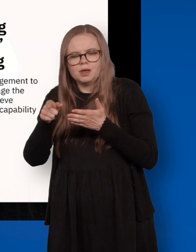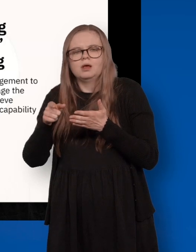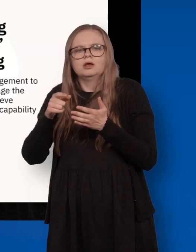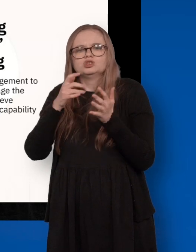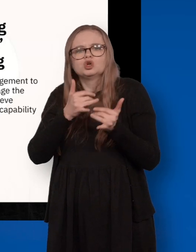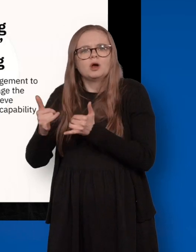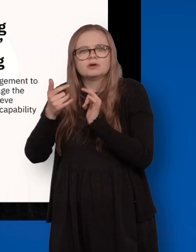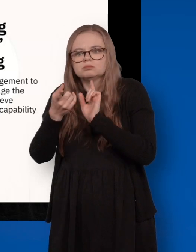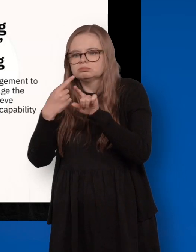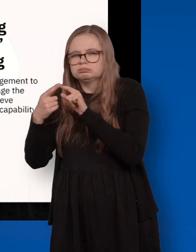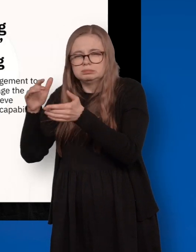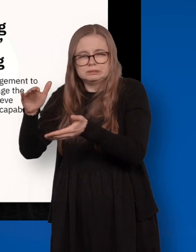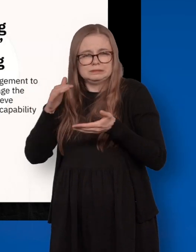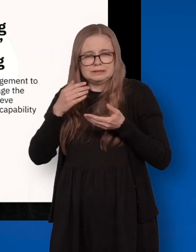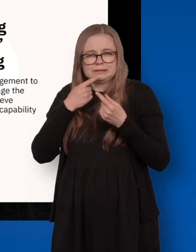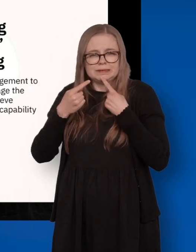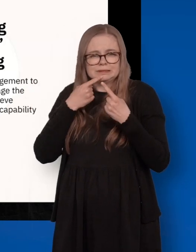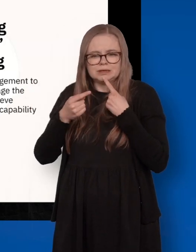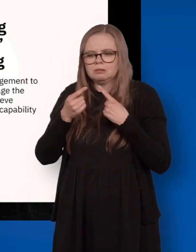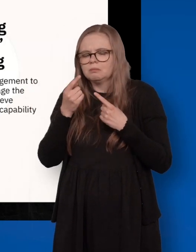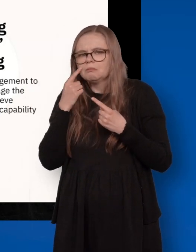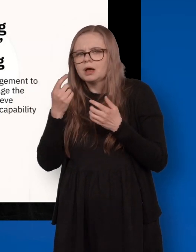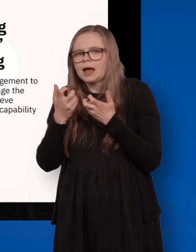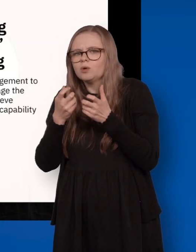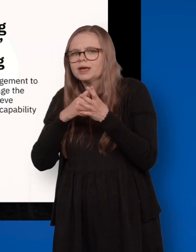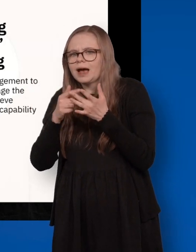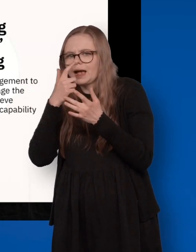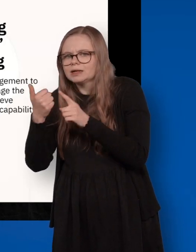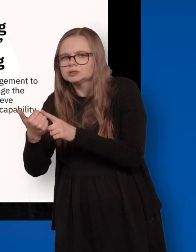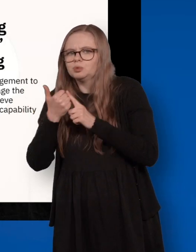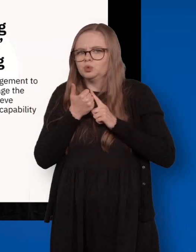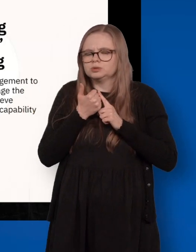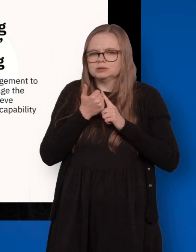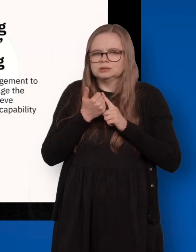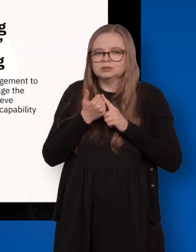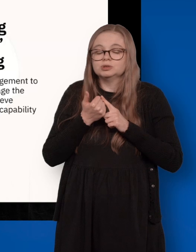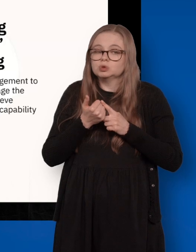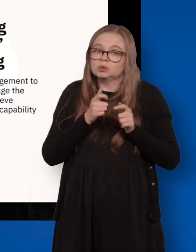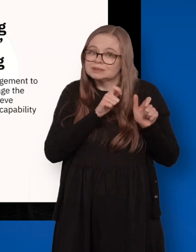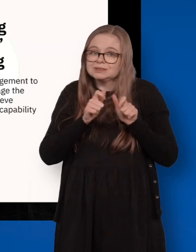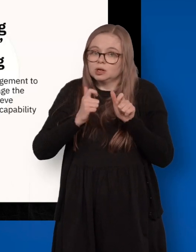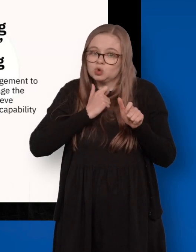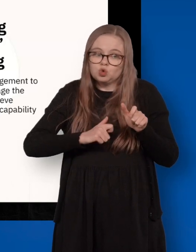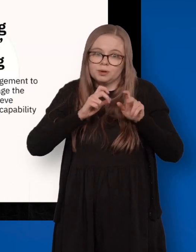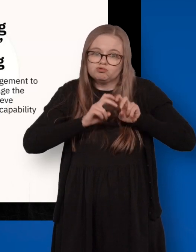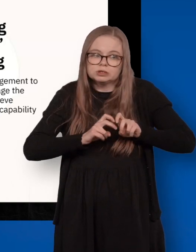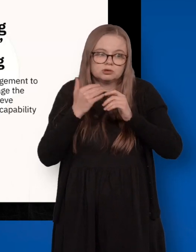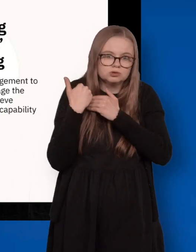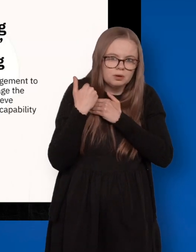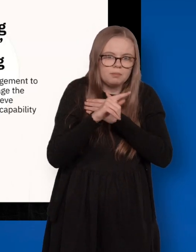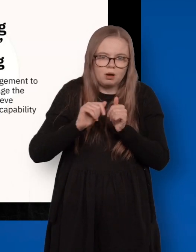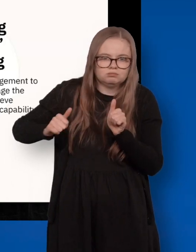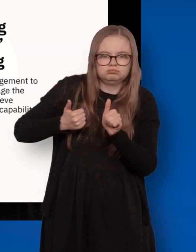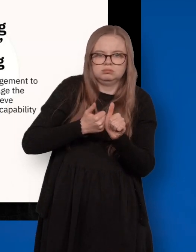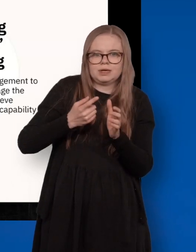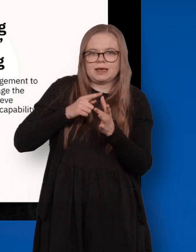surveys, basically. So we're all about sort of enhancing the human researcher in a specific research stream using